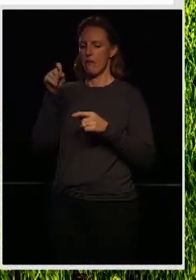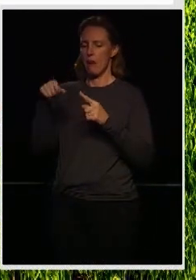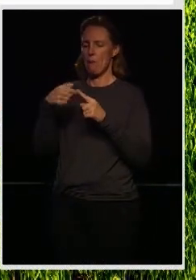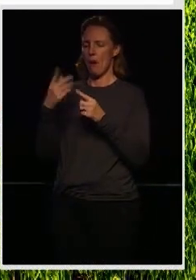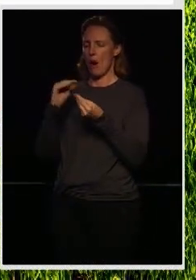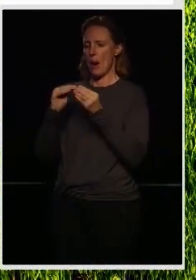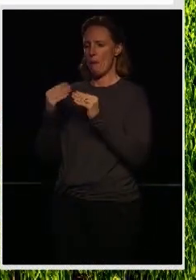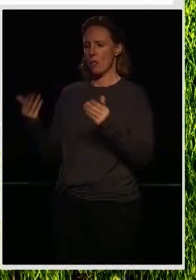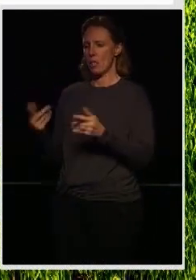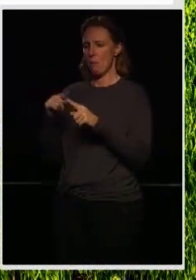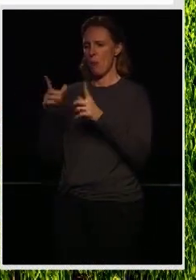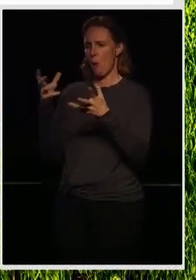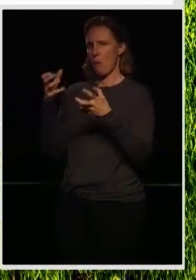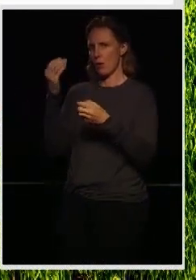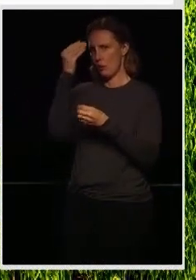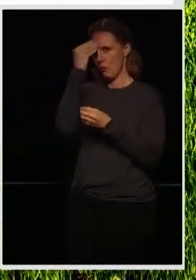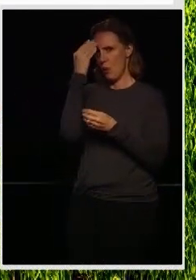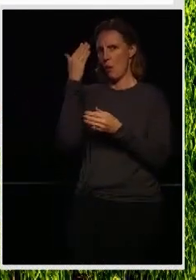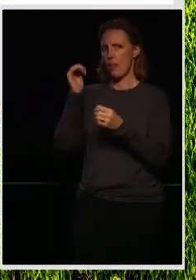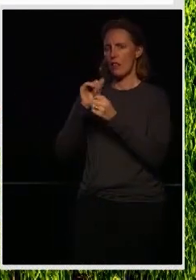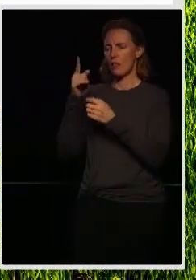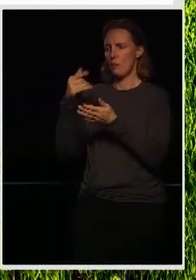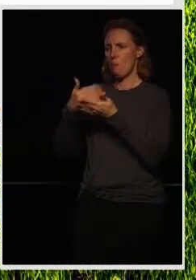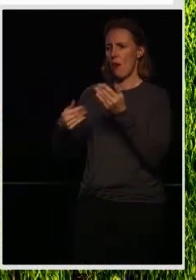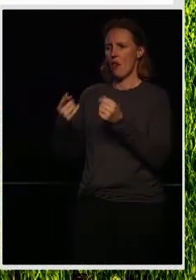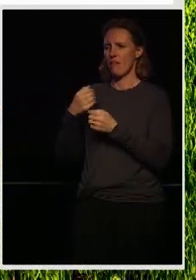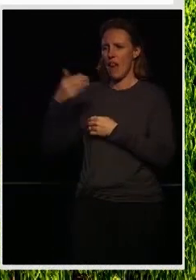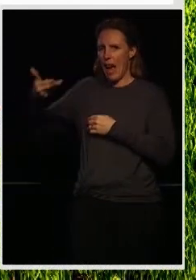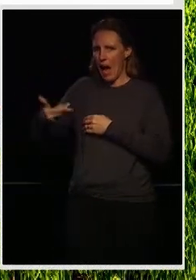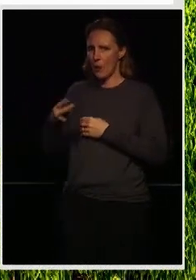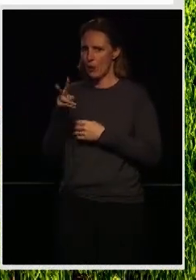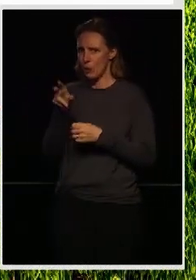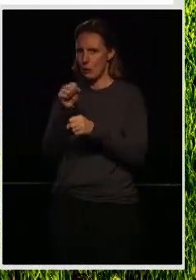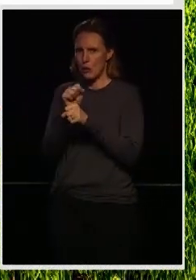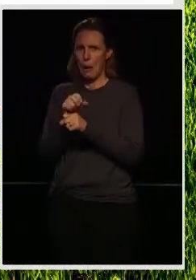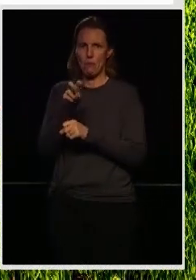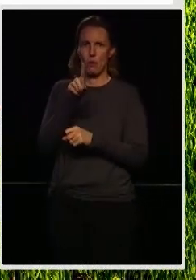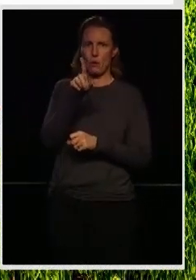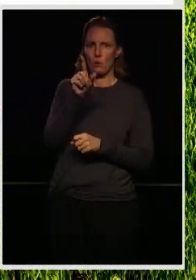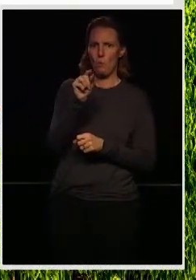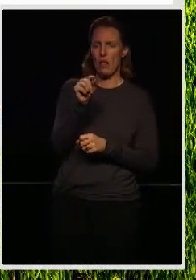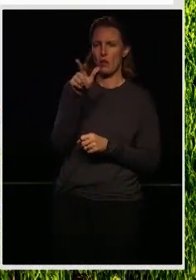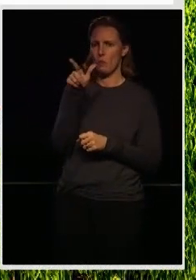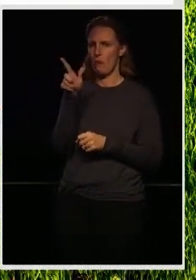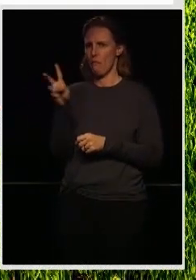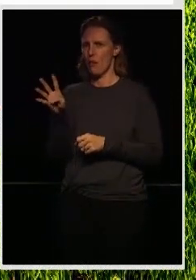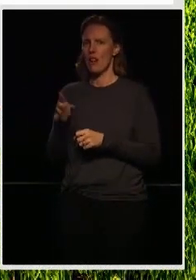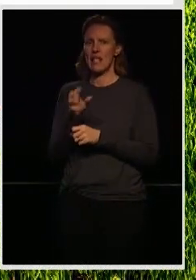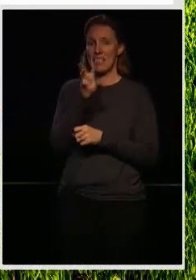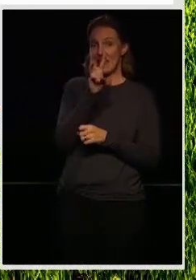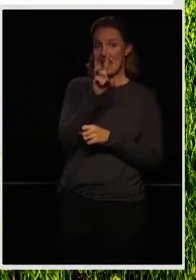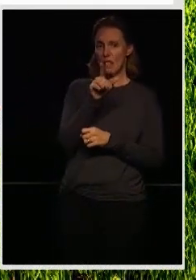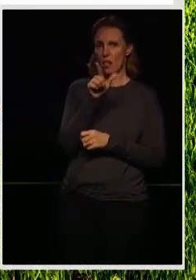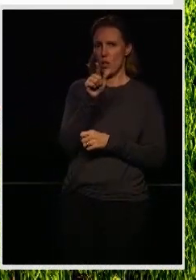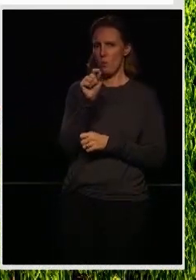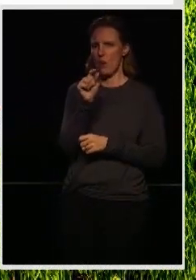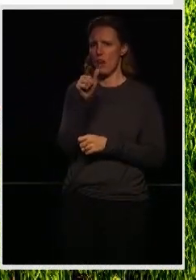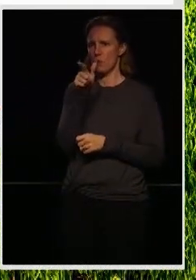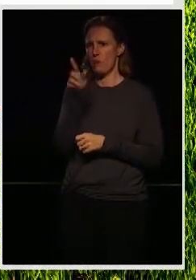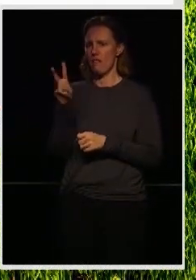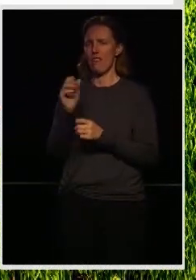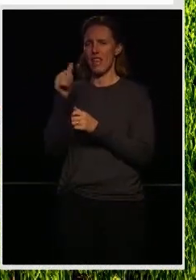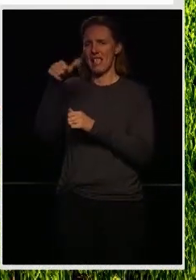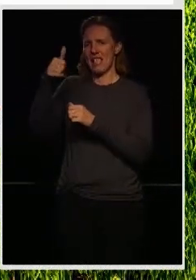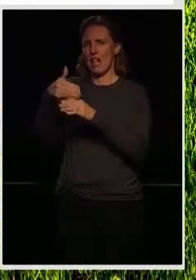this is part of a wider scaling of hiring 2 jobs in 2024, 6 in 2025, and 10 the year